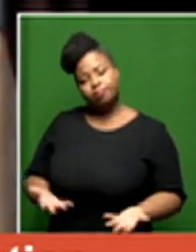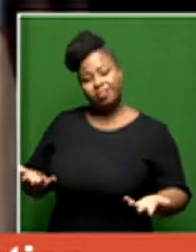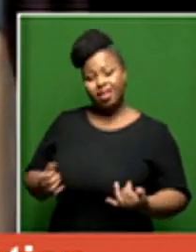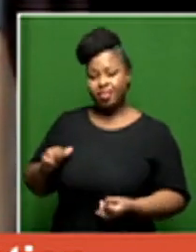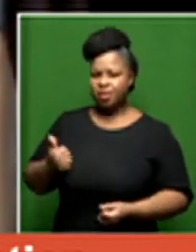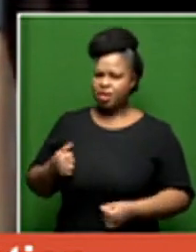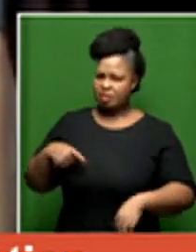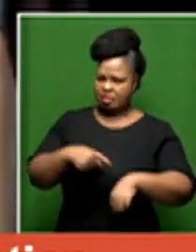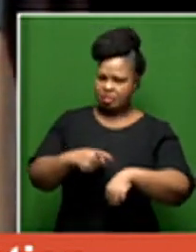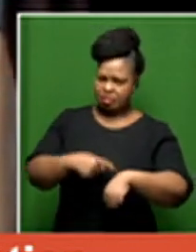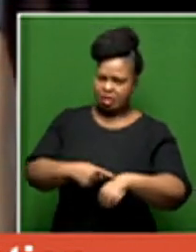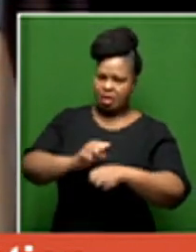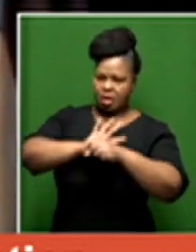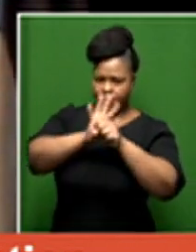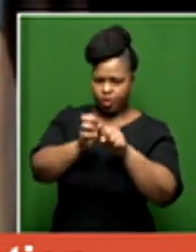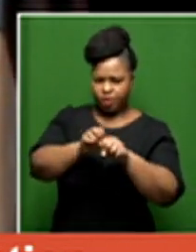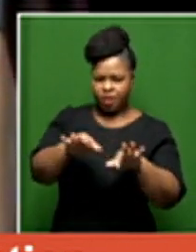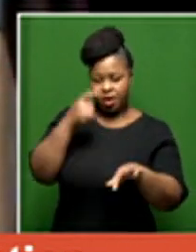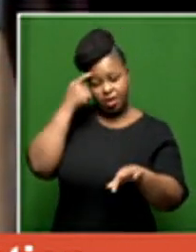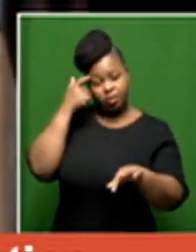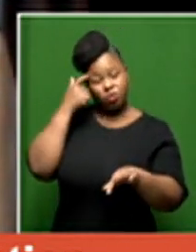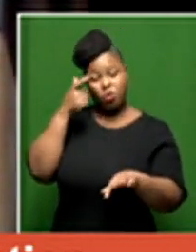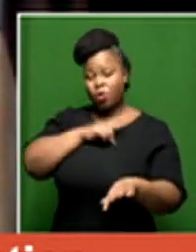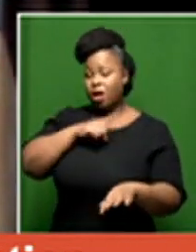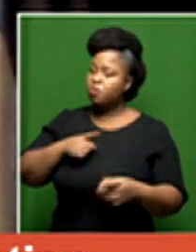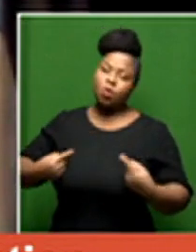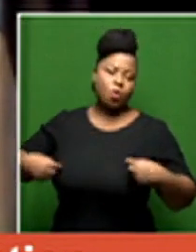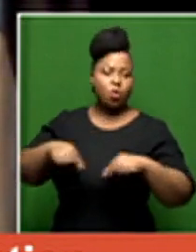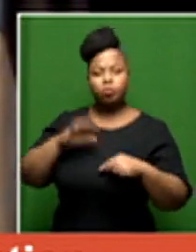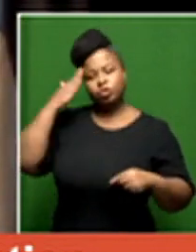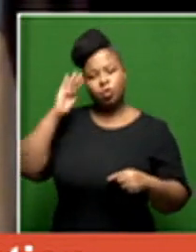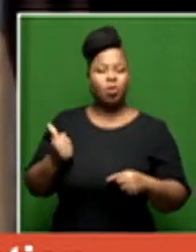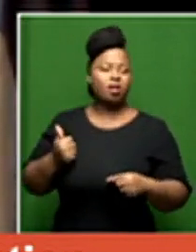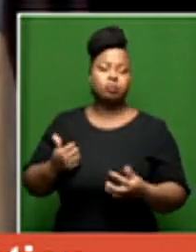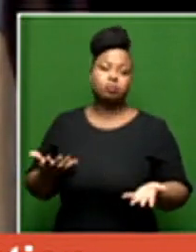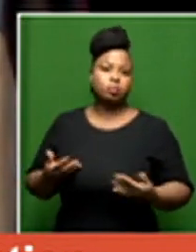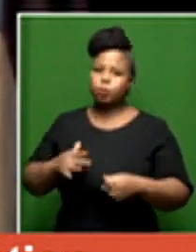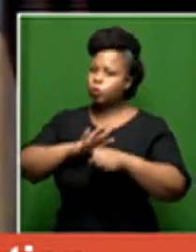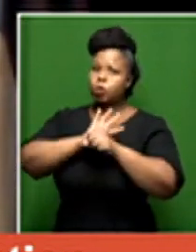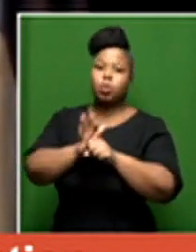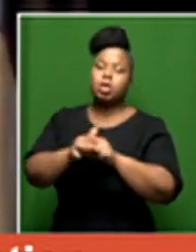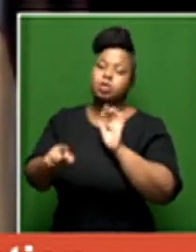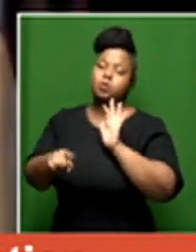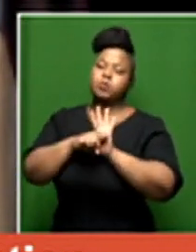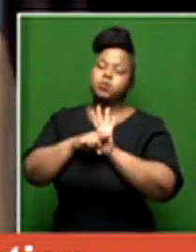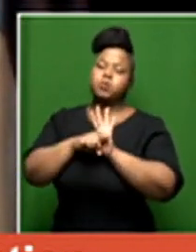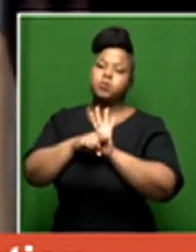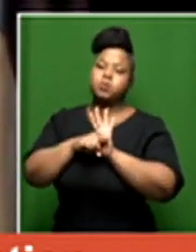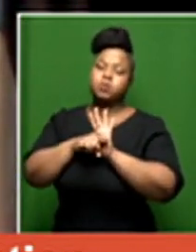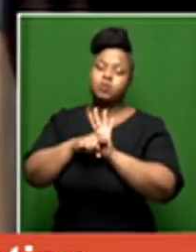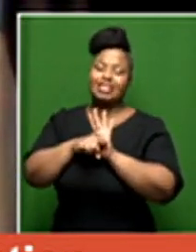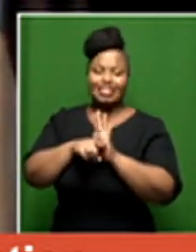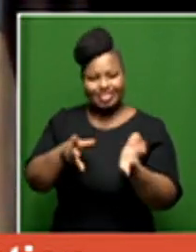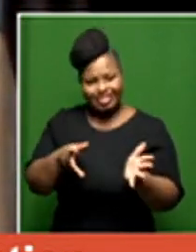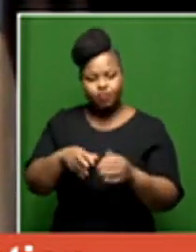during the COVID-19 pandemic, because we all know that the pandemic had a negative impact on all